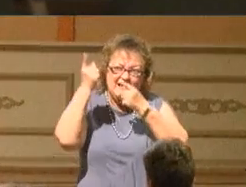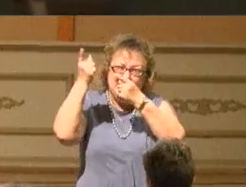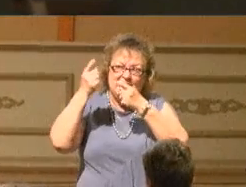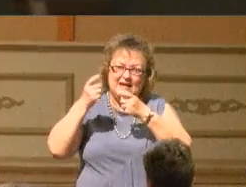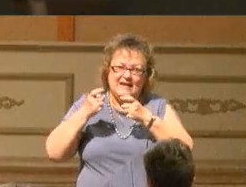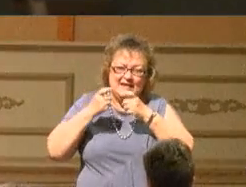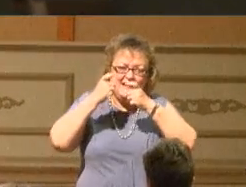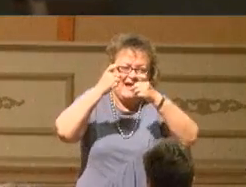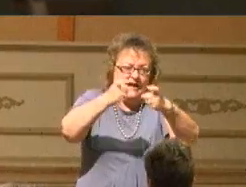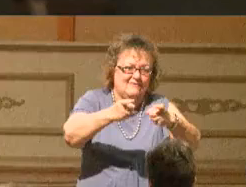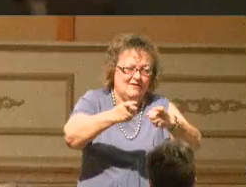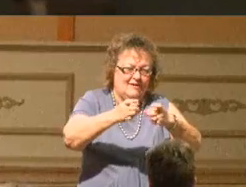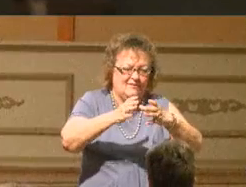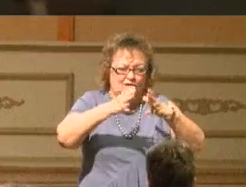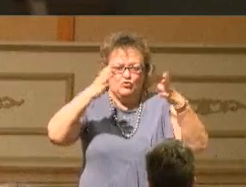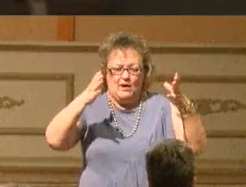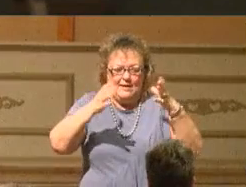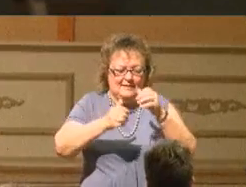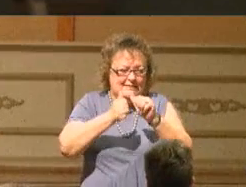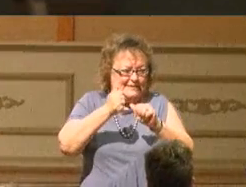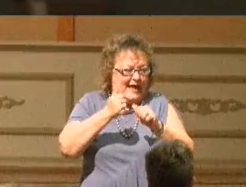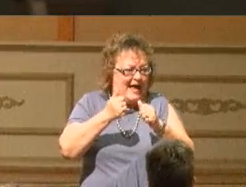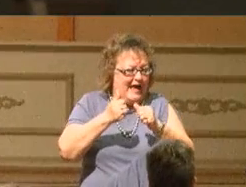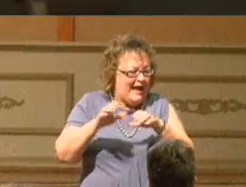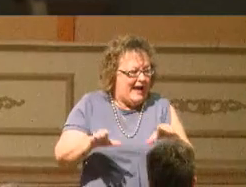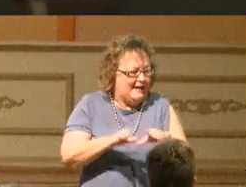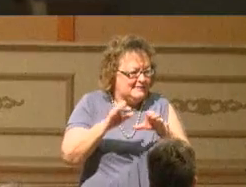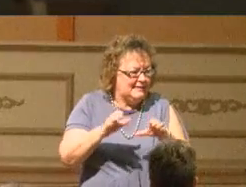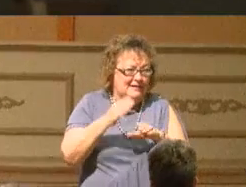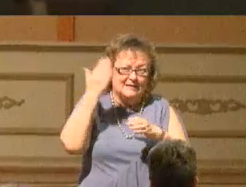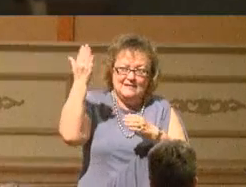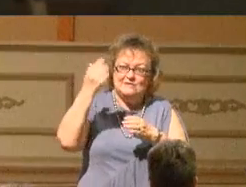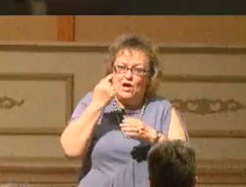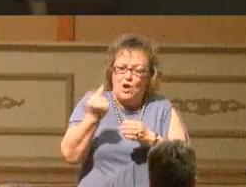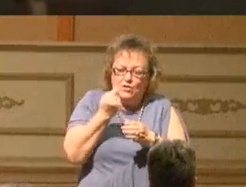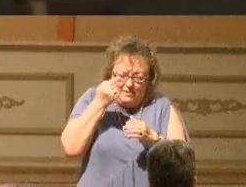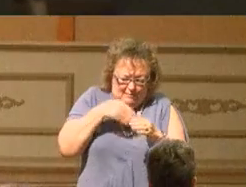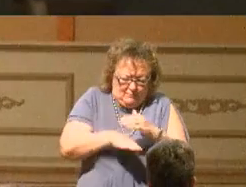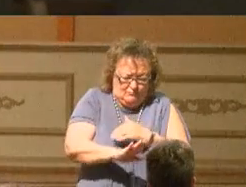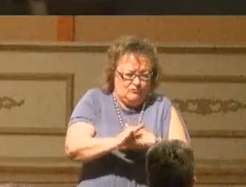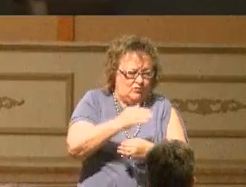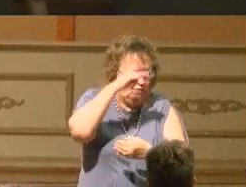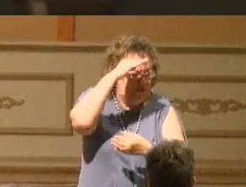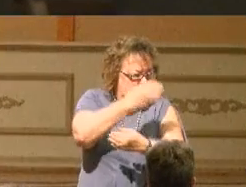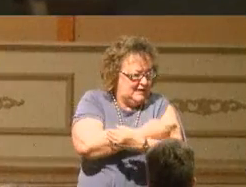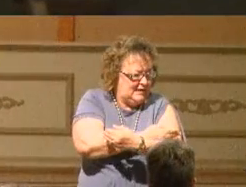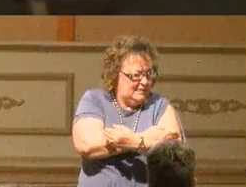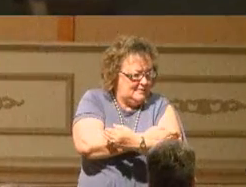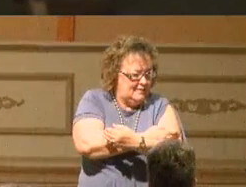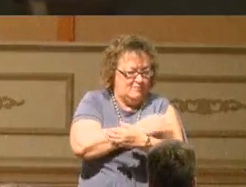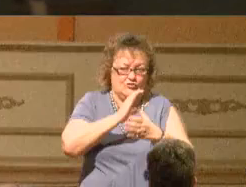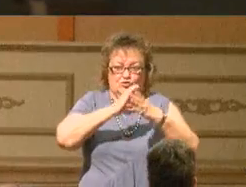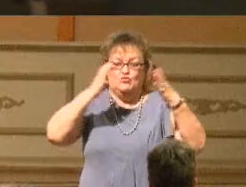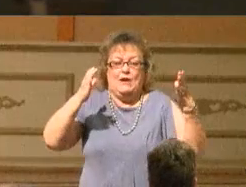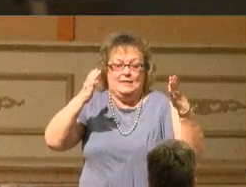gave," that's the greatest act, "his only begotten Son, the greatest